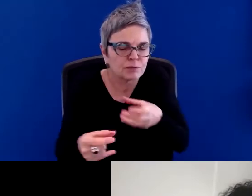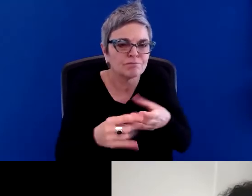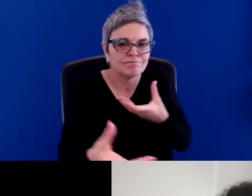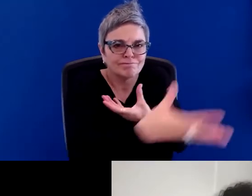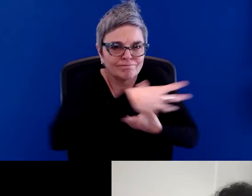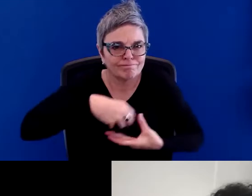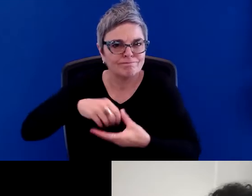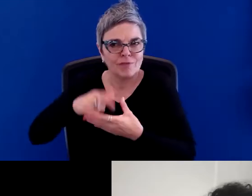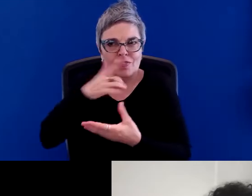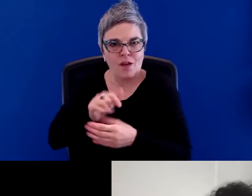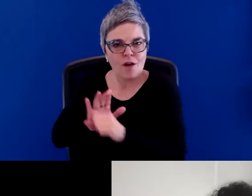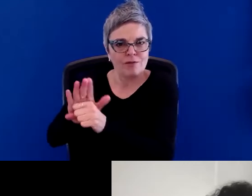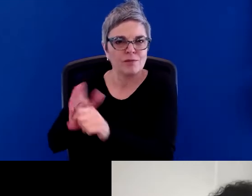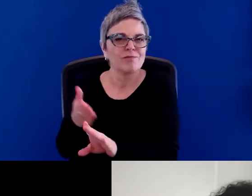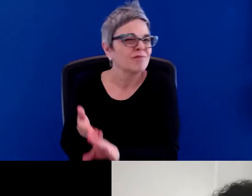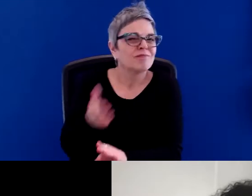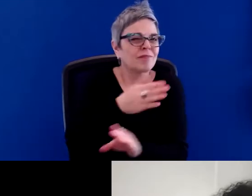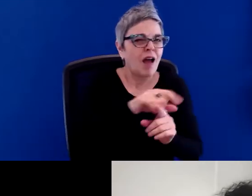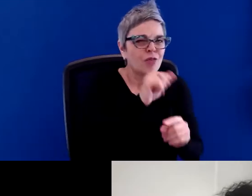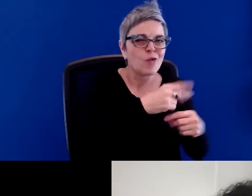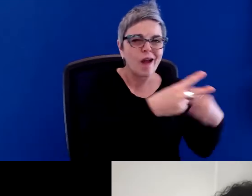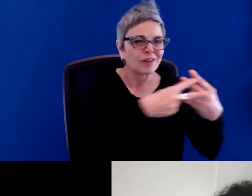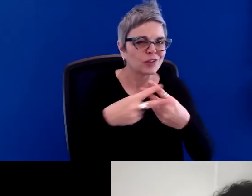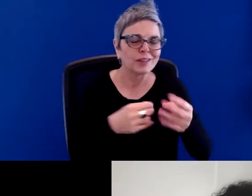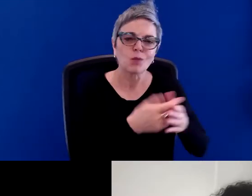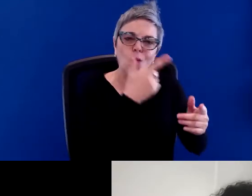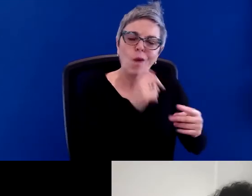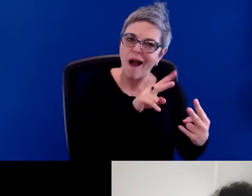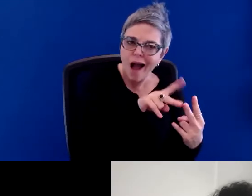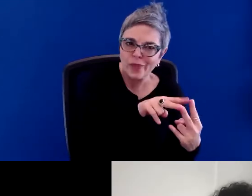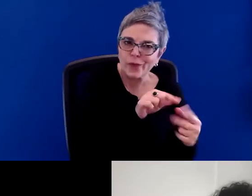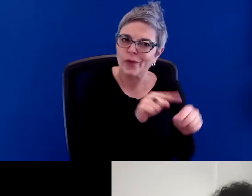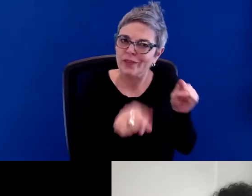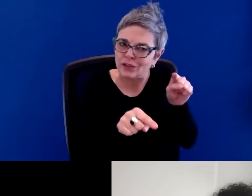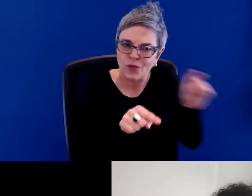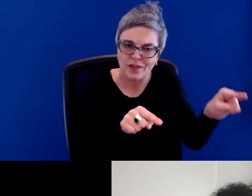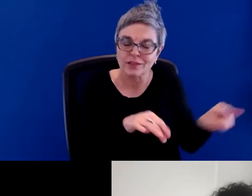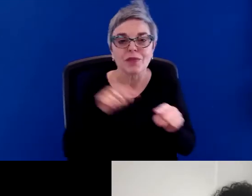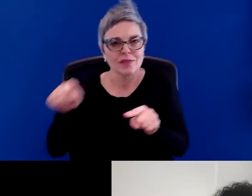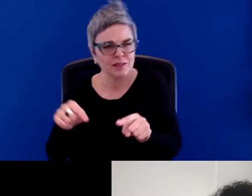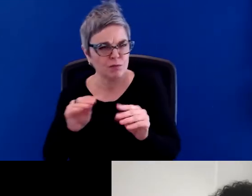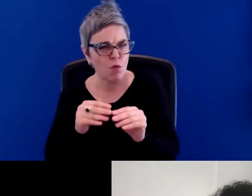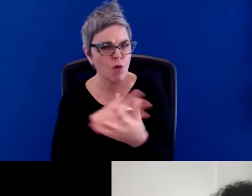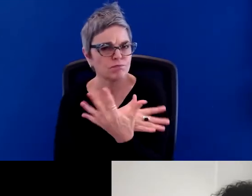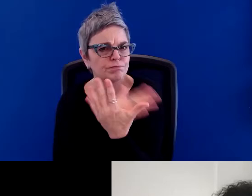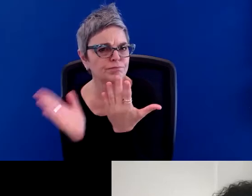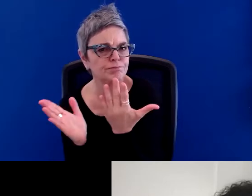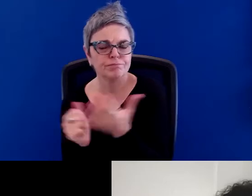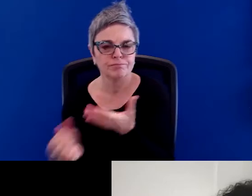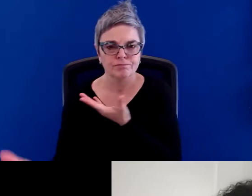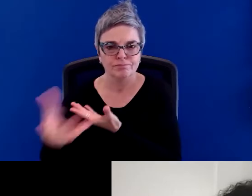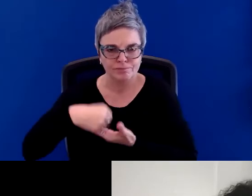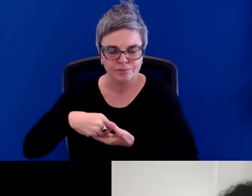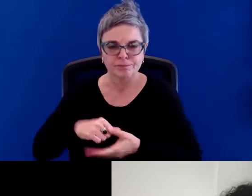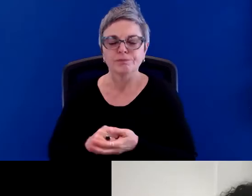not. So for the chapter, I did not include some of the cases in the short talk just in the interest